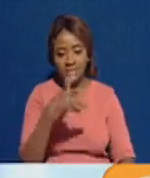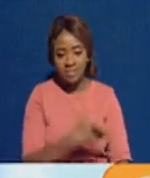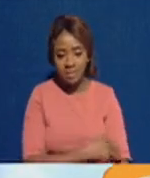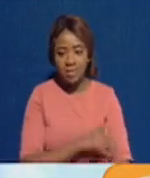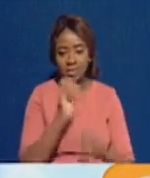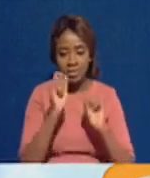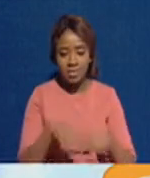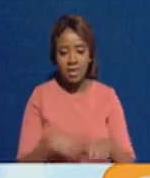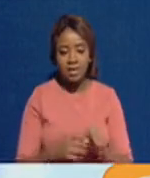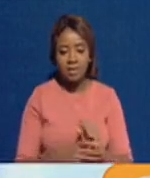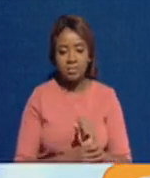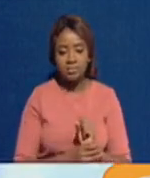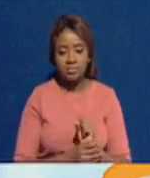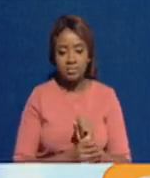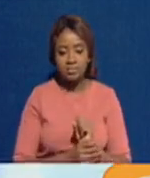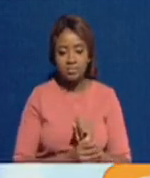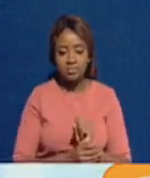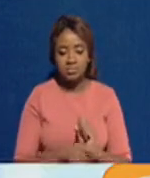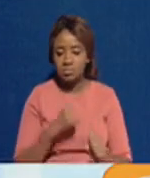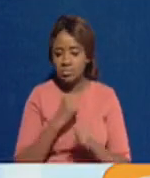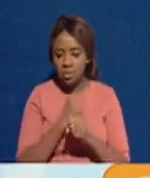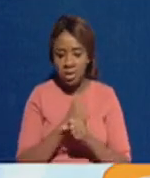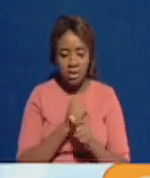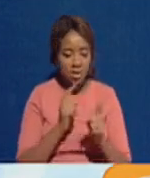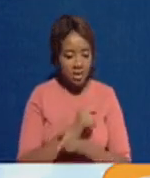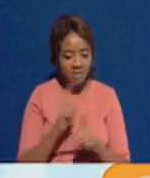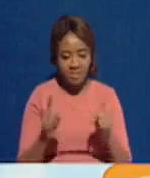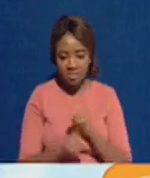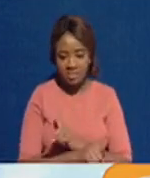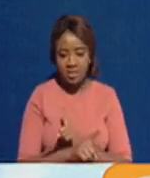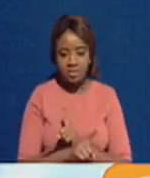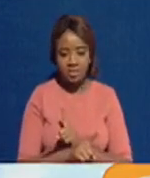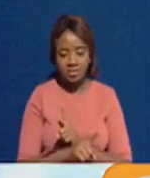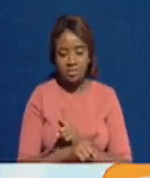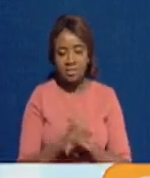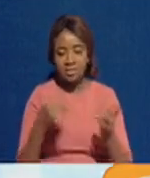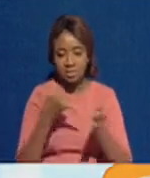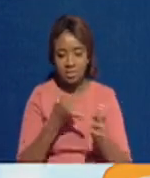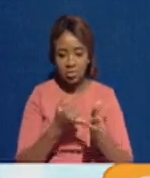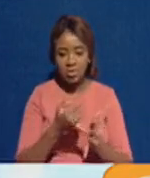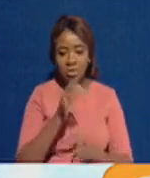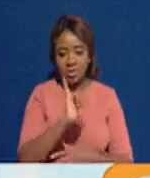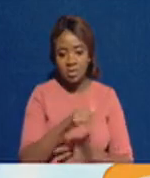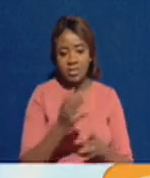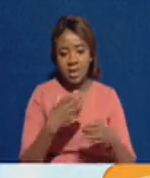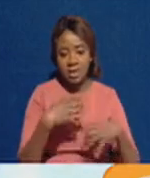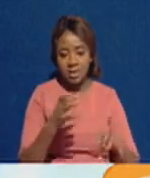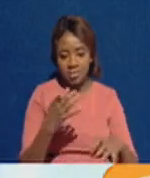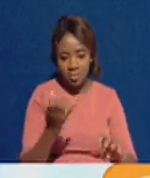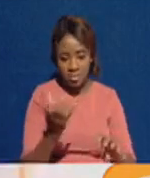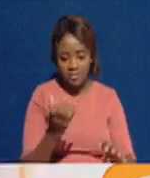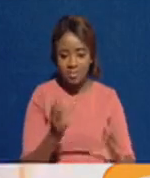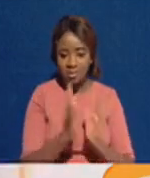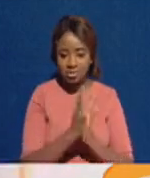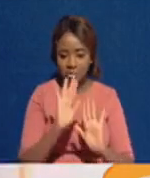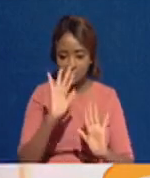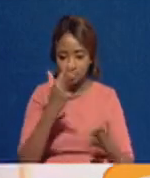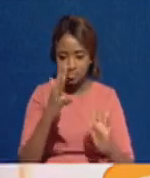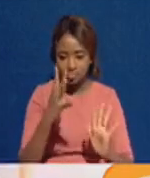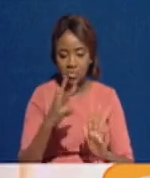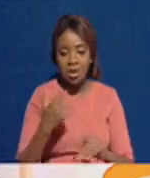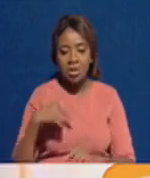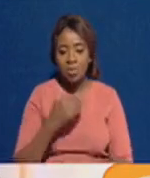read and to do all that appertains to the respective diplomas. Congratulations. I have more